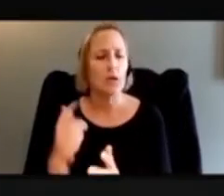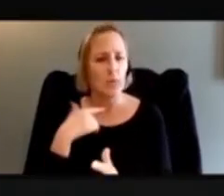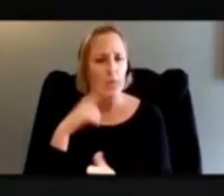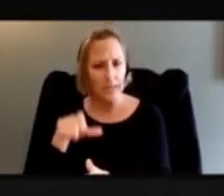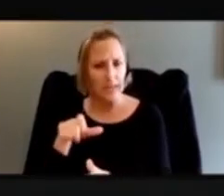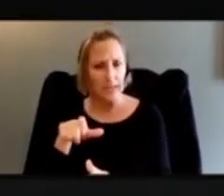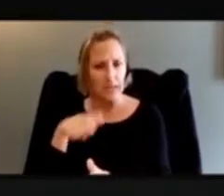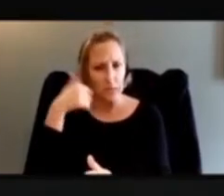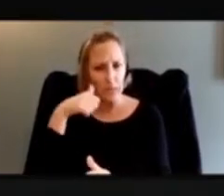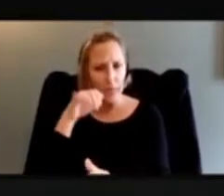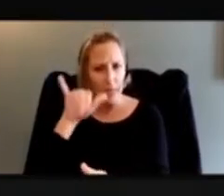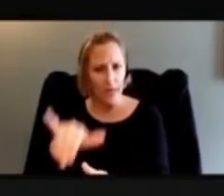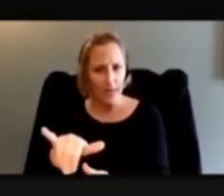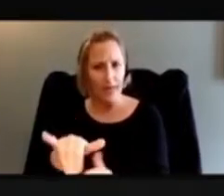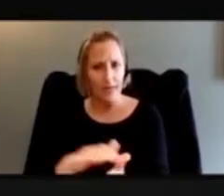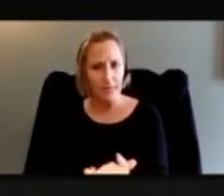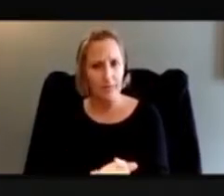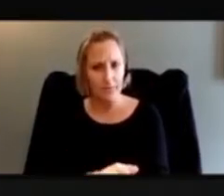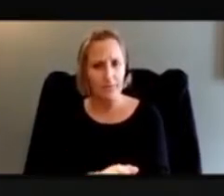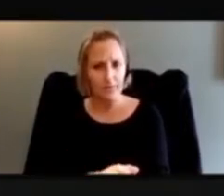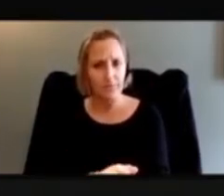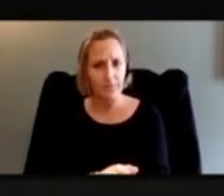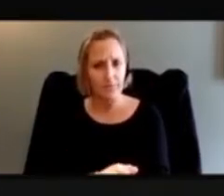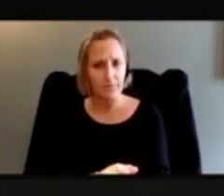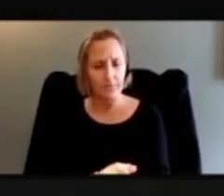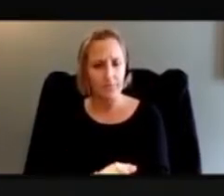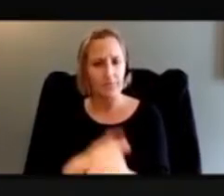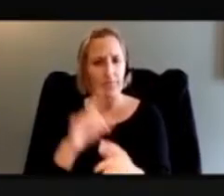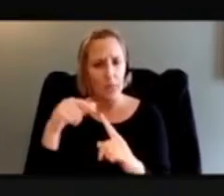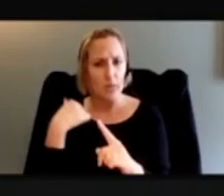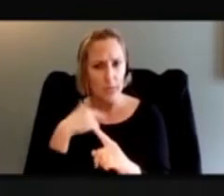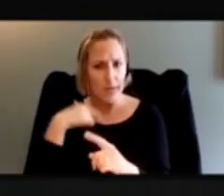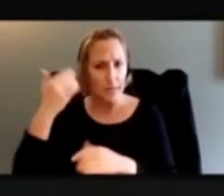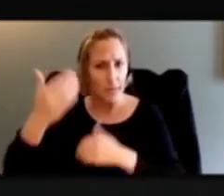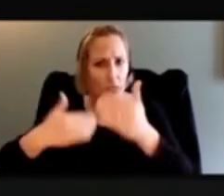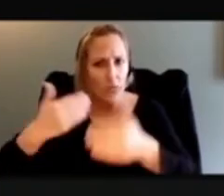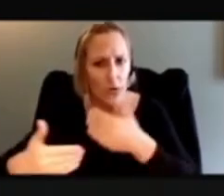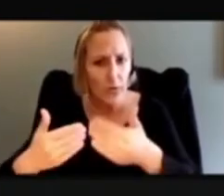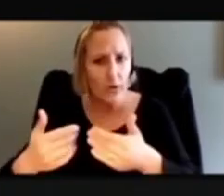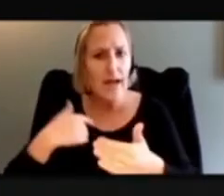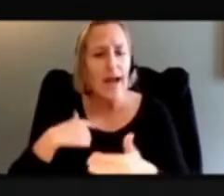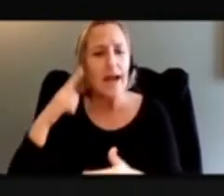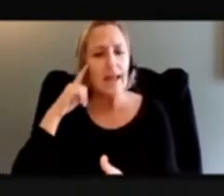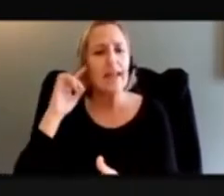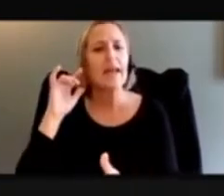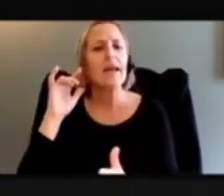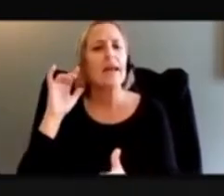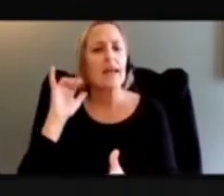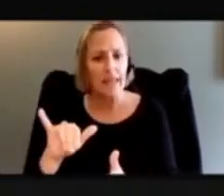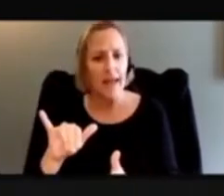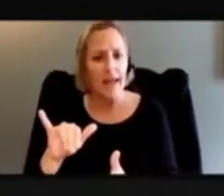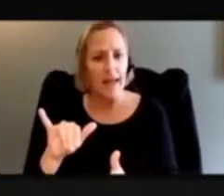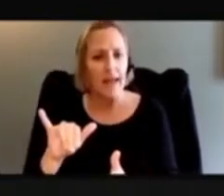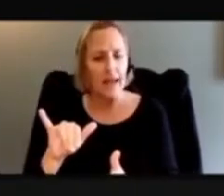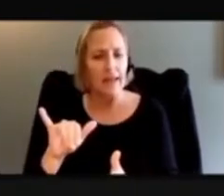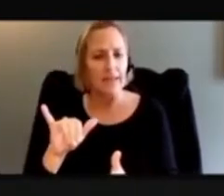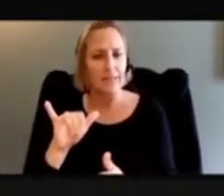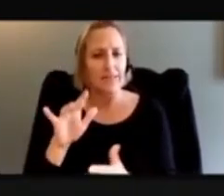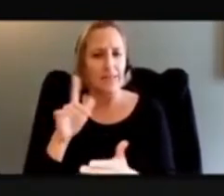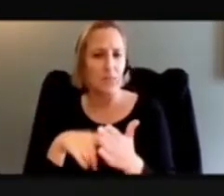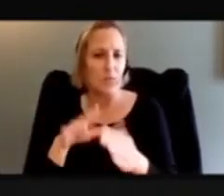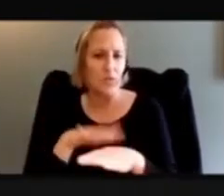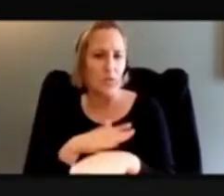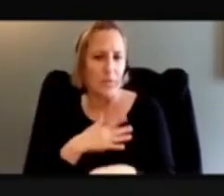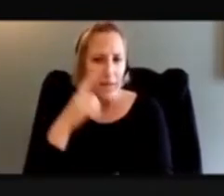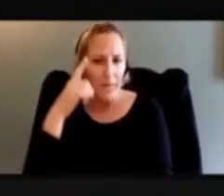front of ourselves as we move forward. And I think that's what has been on my mind. That's